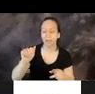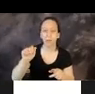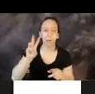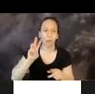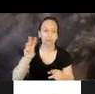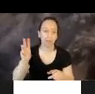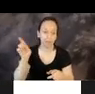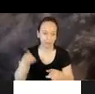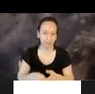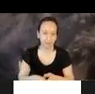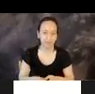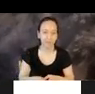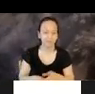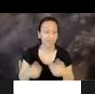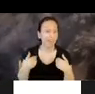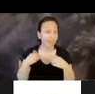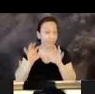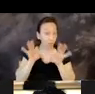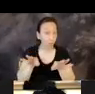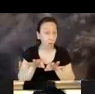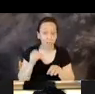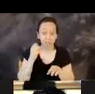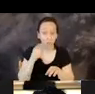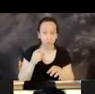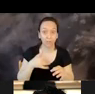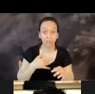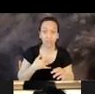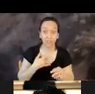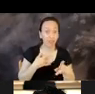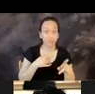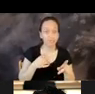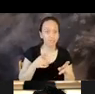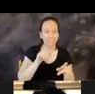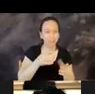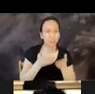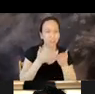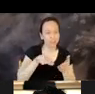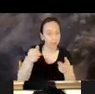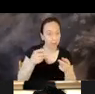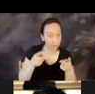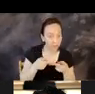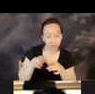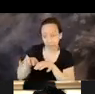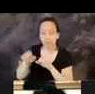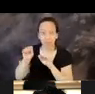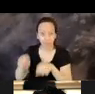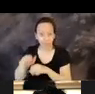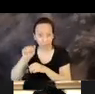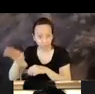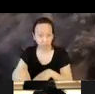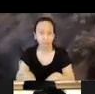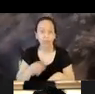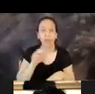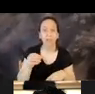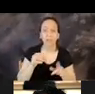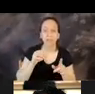And there's also a forum where you can suggest additional locations or give us general feedback. And we will share the links and a bit more information about these tools